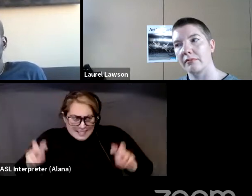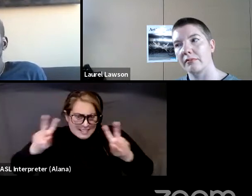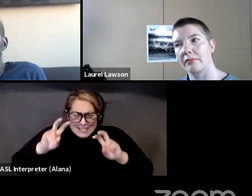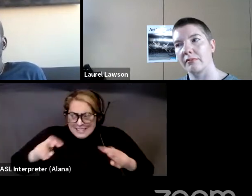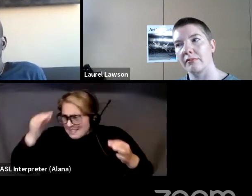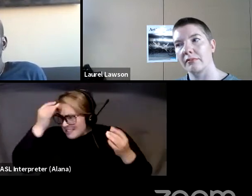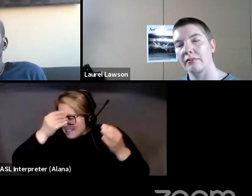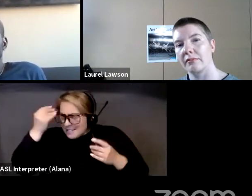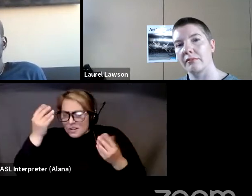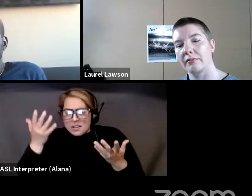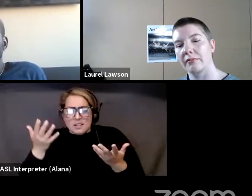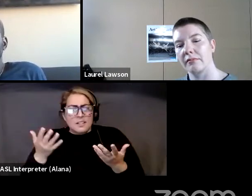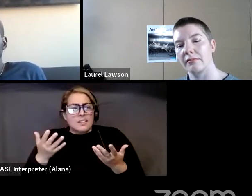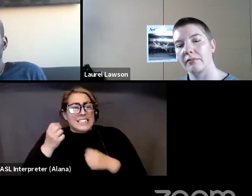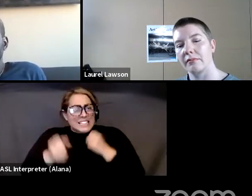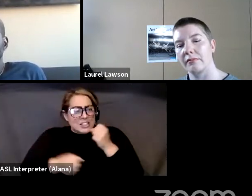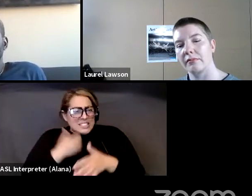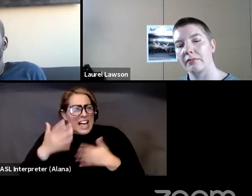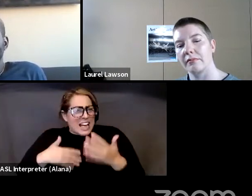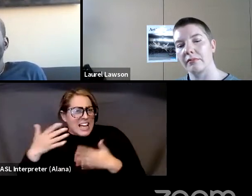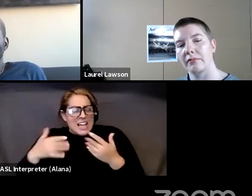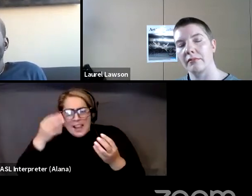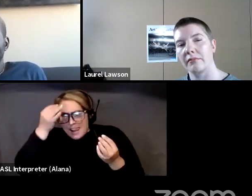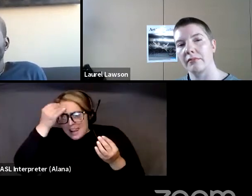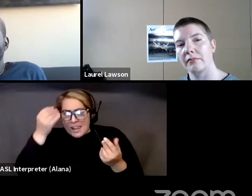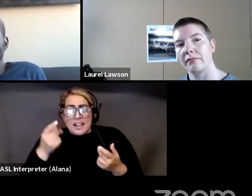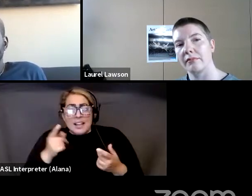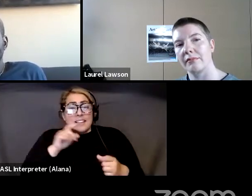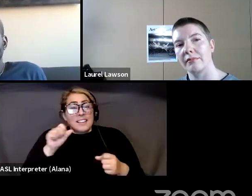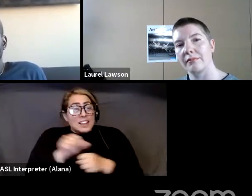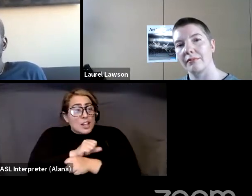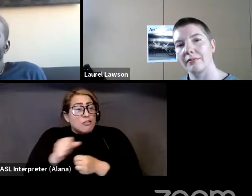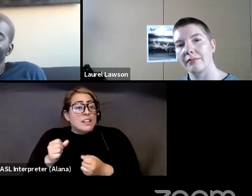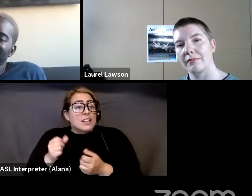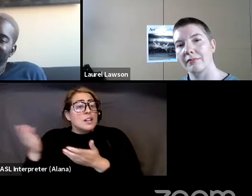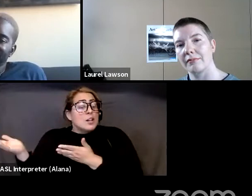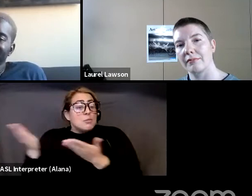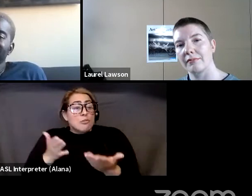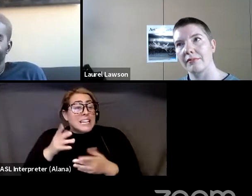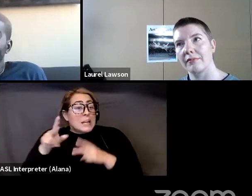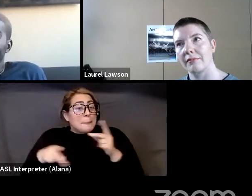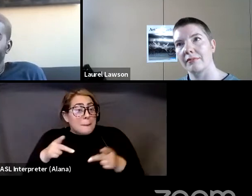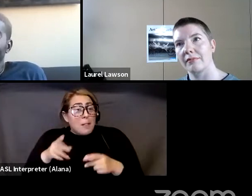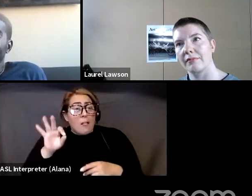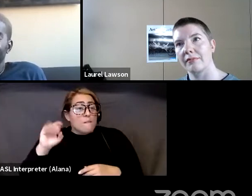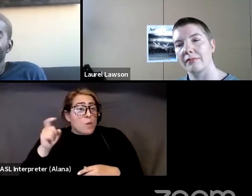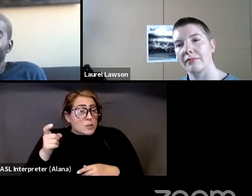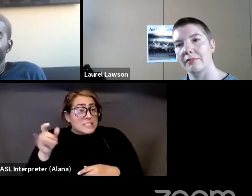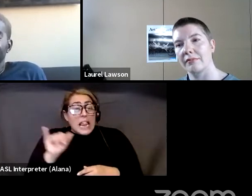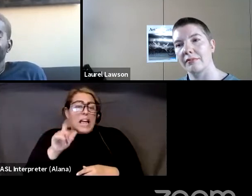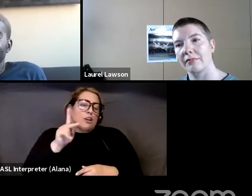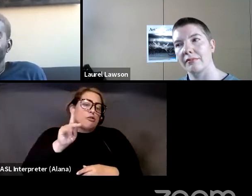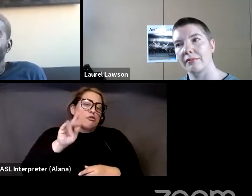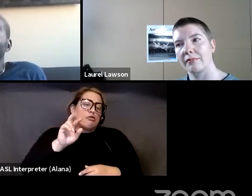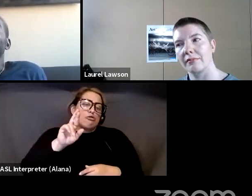go on, right? Literally like bringing folks in like Krishna to experience the work